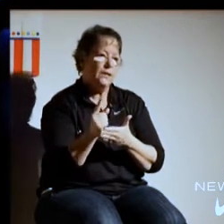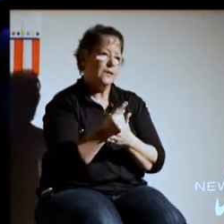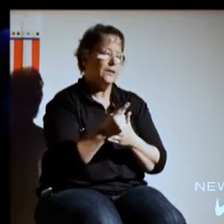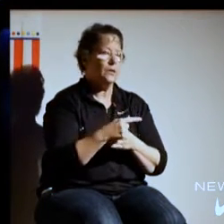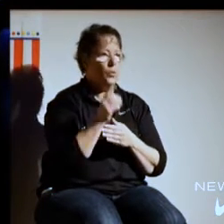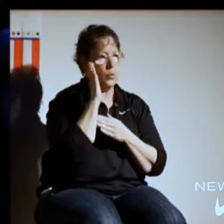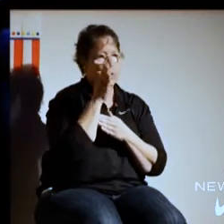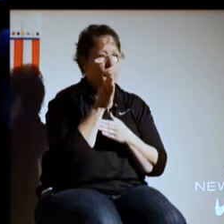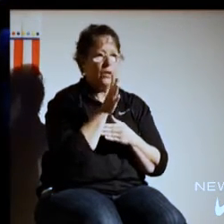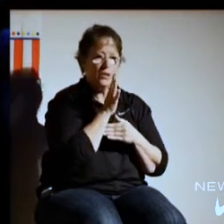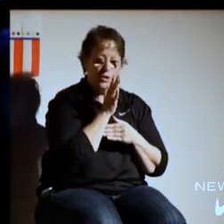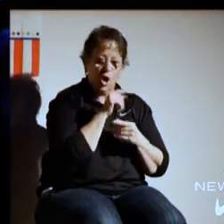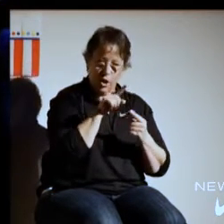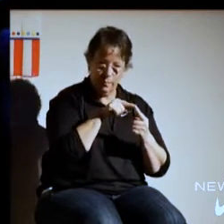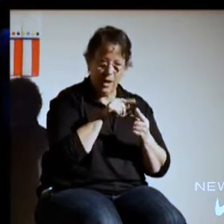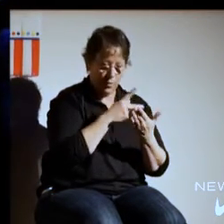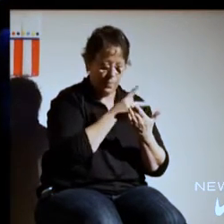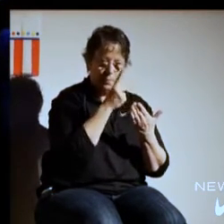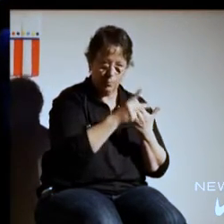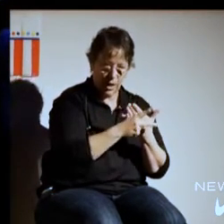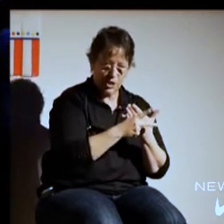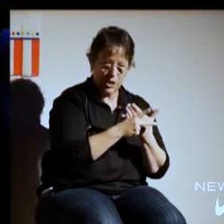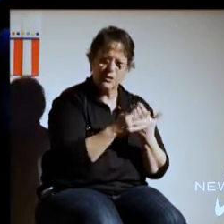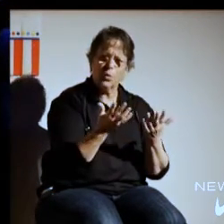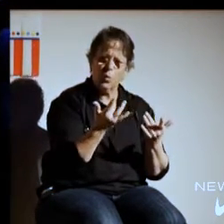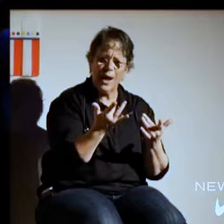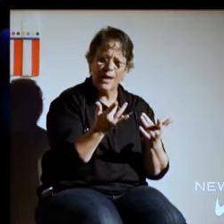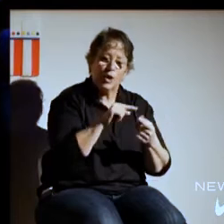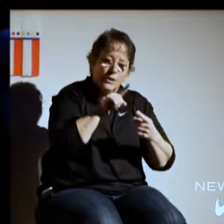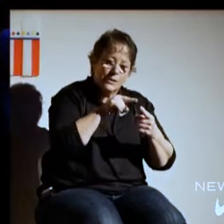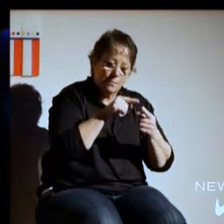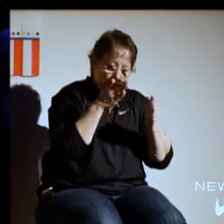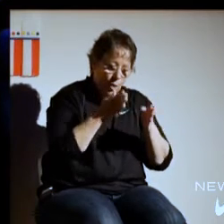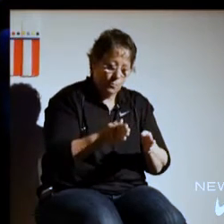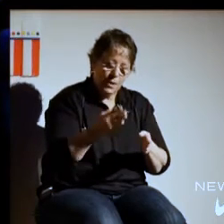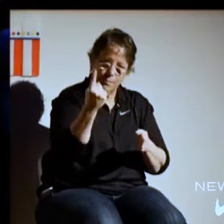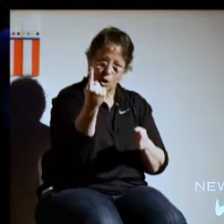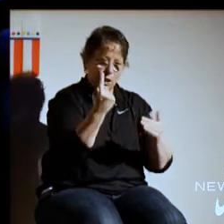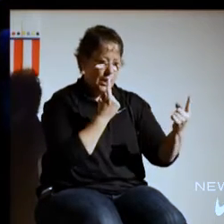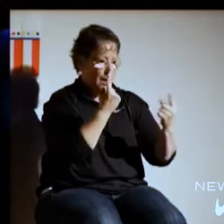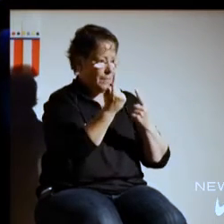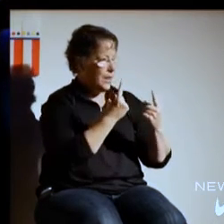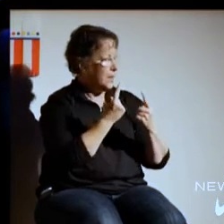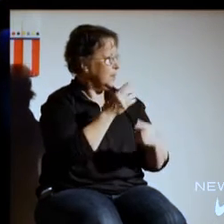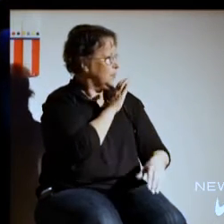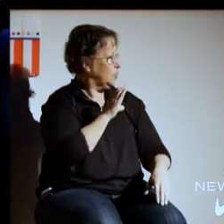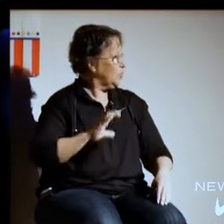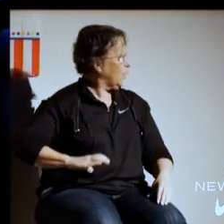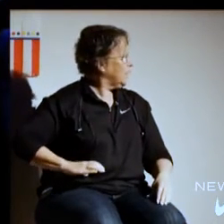that because it's all about people coming to Christ. Go ahead and listen to this.